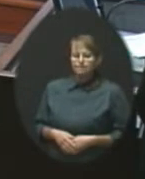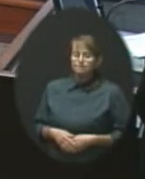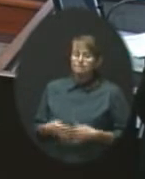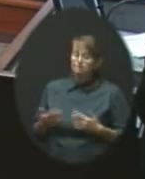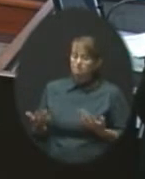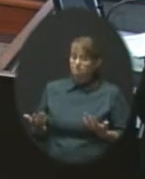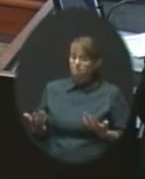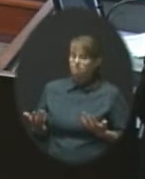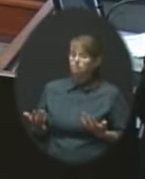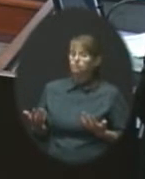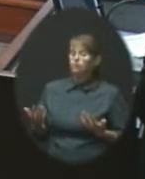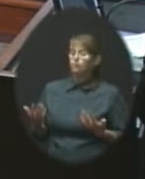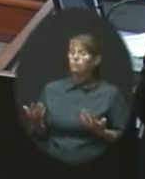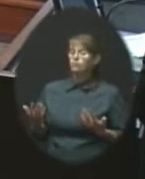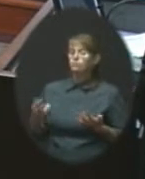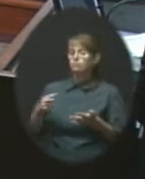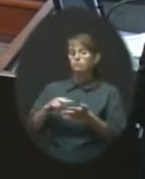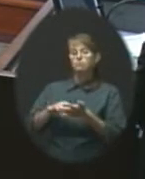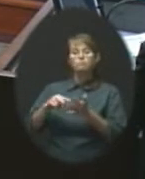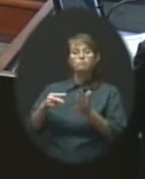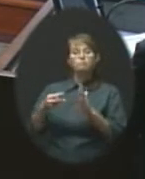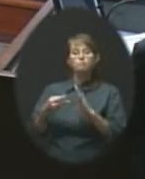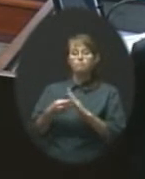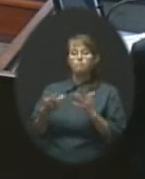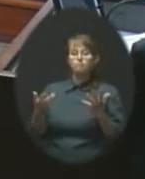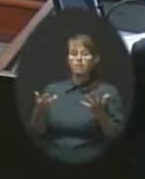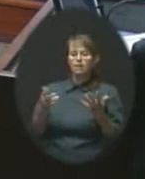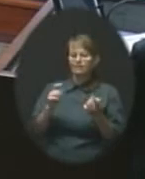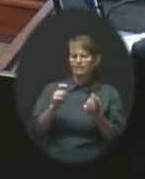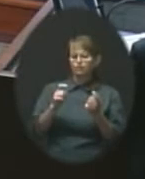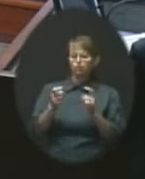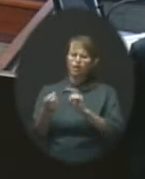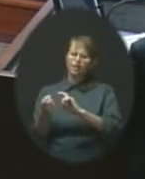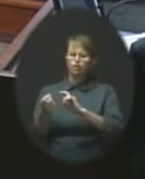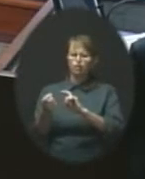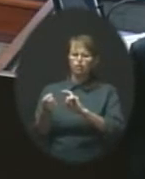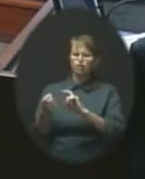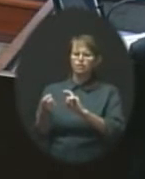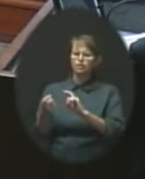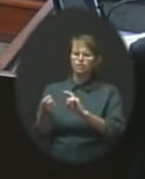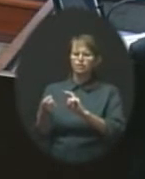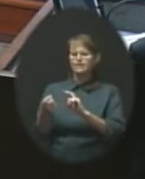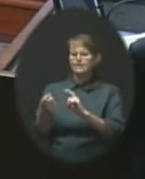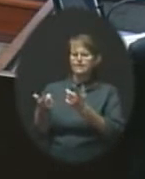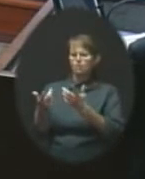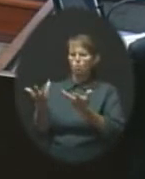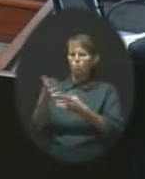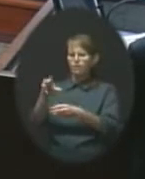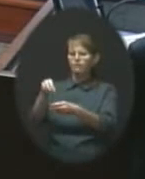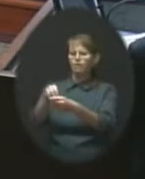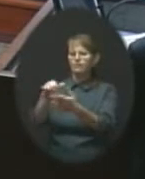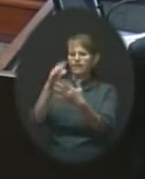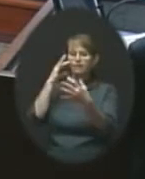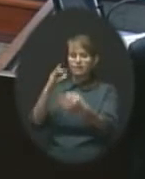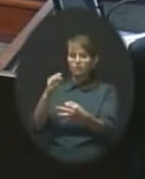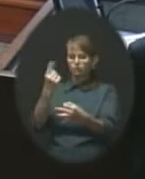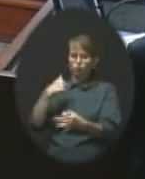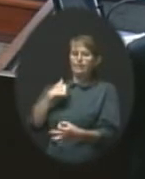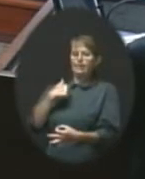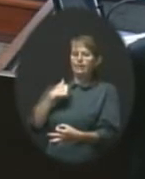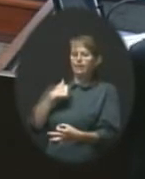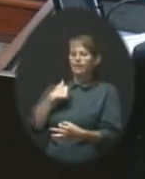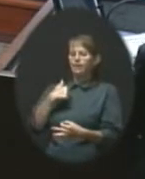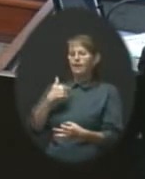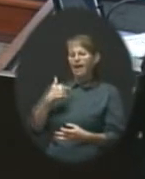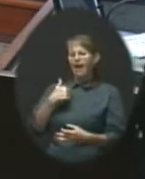so that changes the dynamics of this decision for me from where I was. I've been here 14